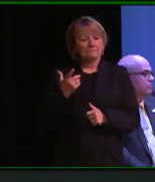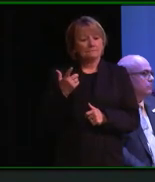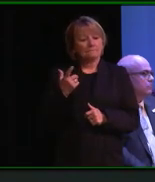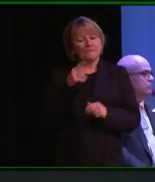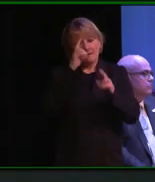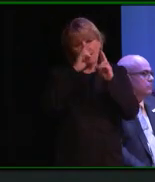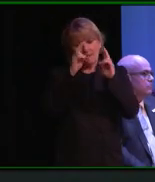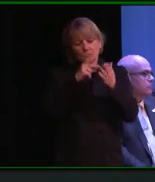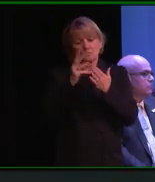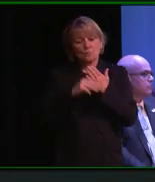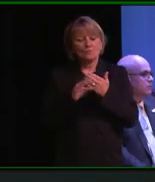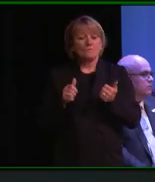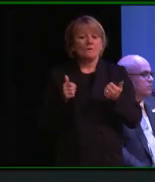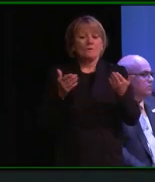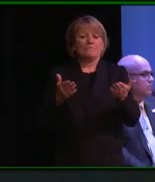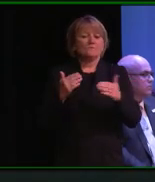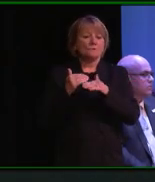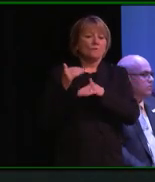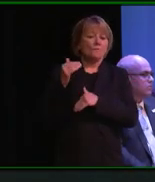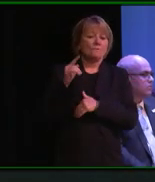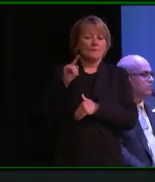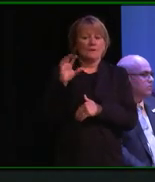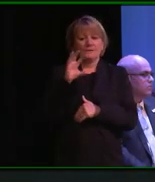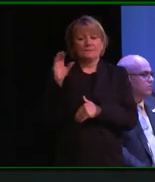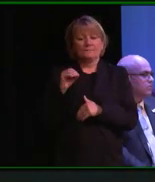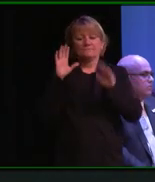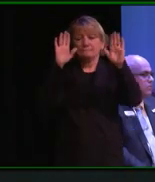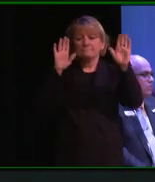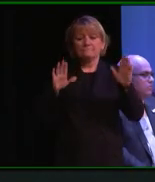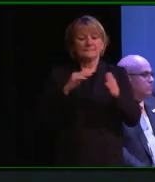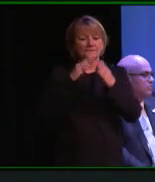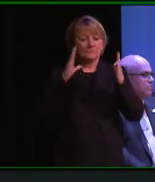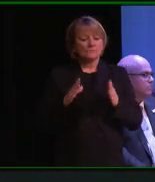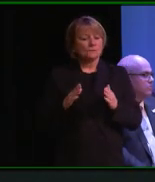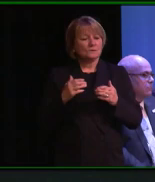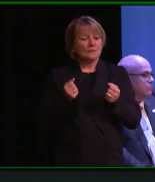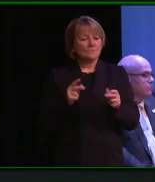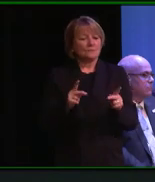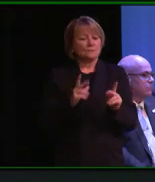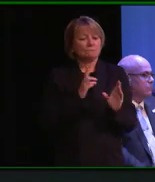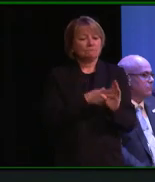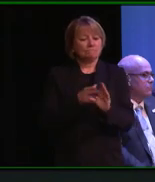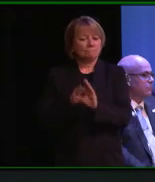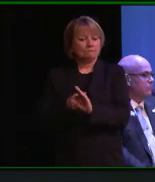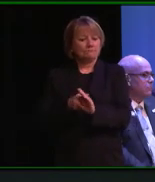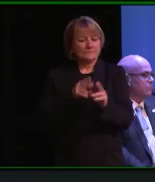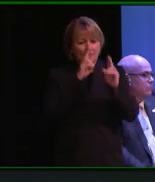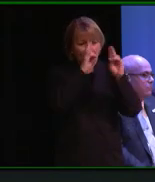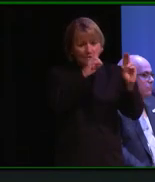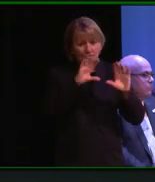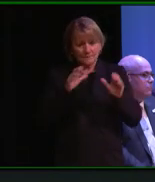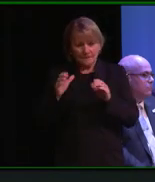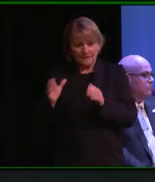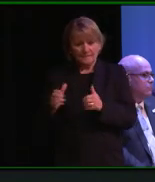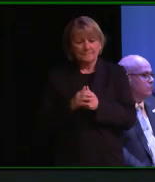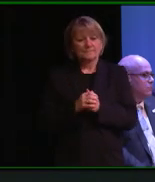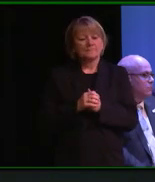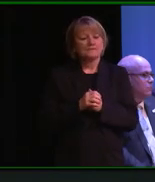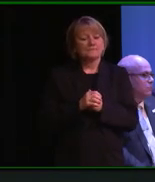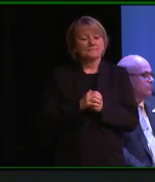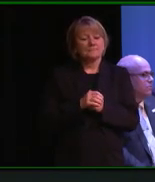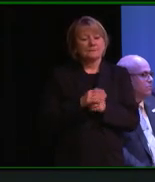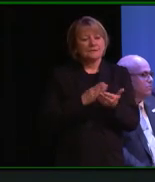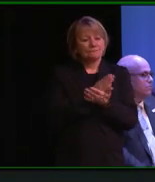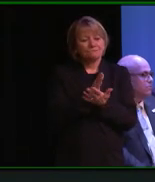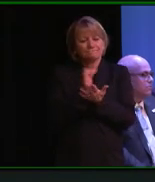Honors Program offers over 150 outstanding students the chance to participate in honors classes, interdisciplinary